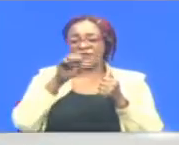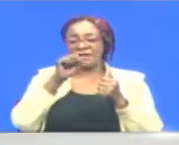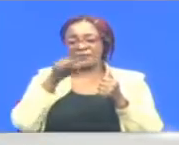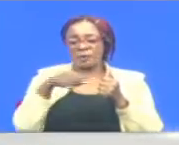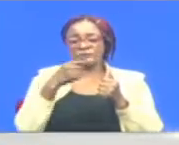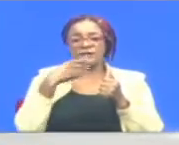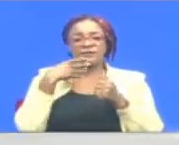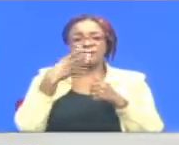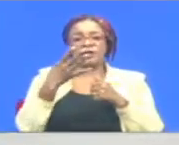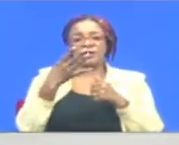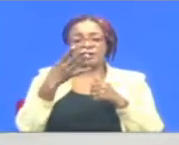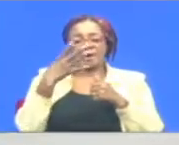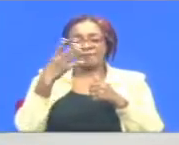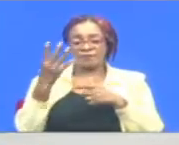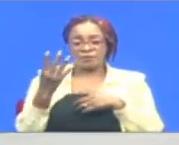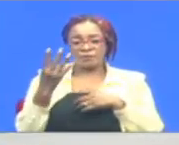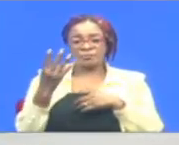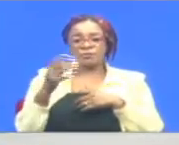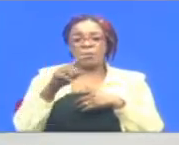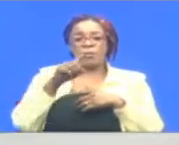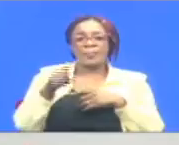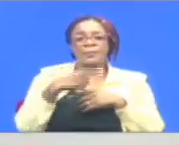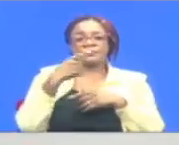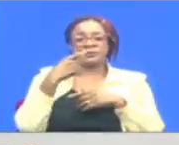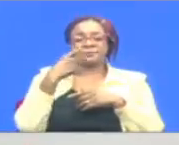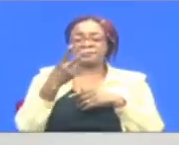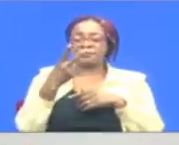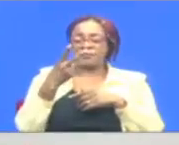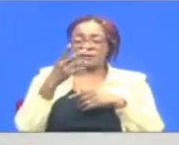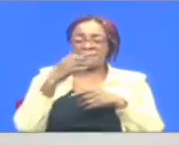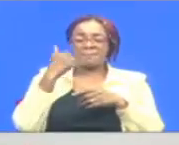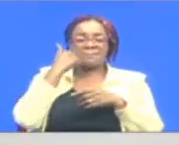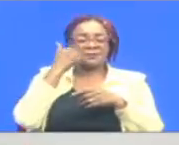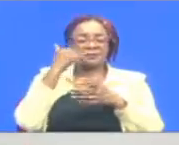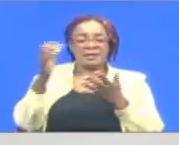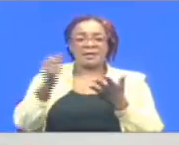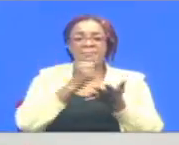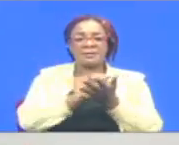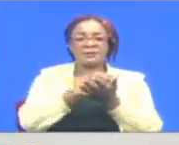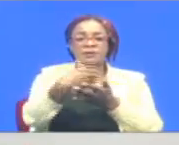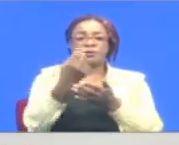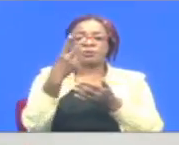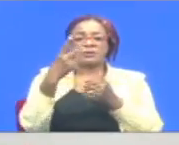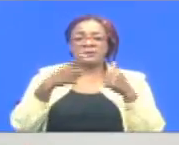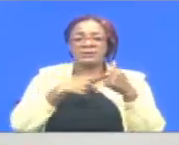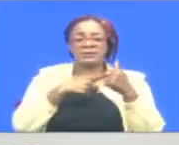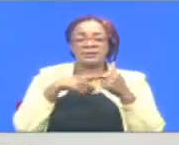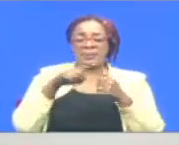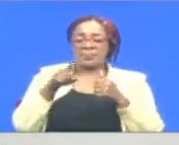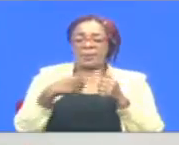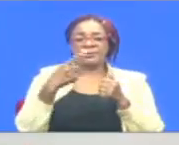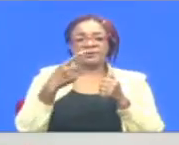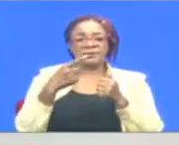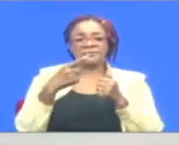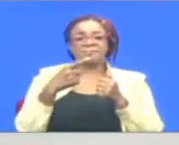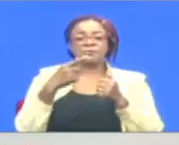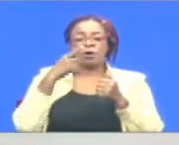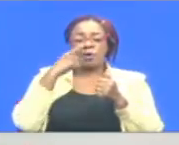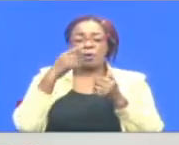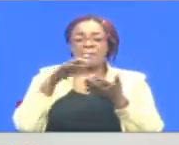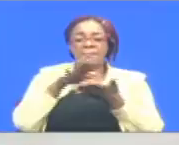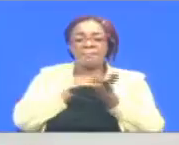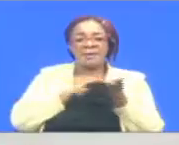5,404. Currently, over 1,200 COVID-19 patients have been admitted and almost 26,000 are meant to be on home-based